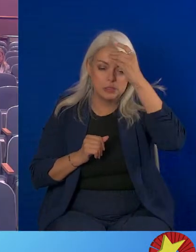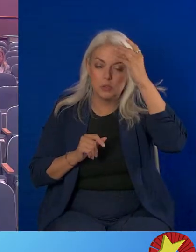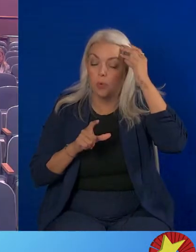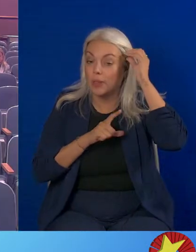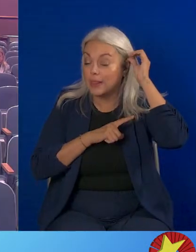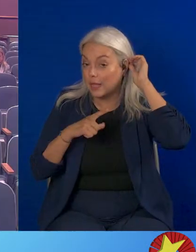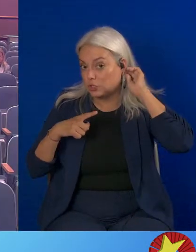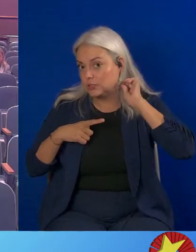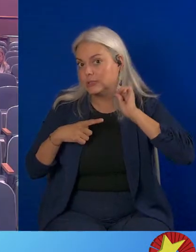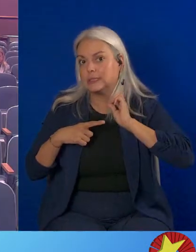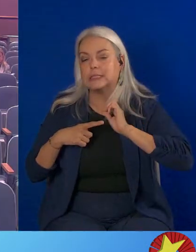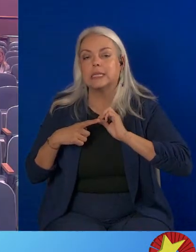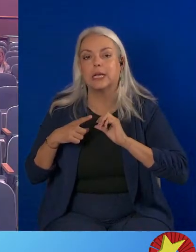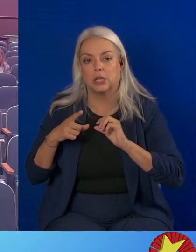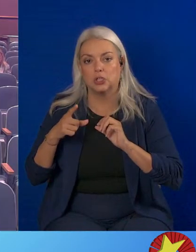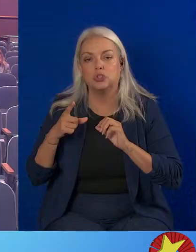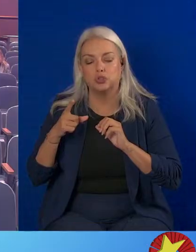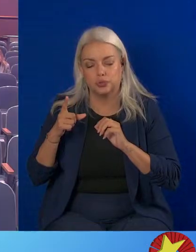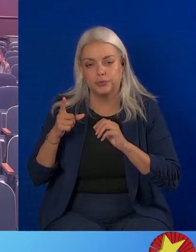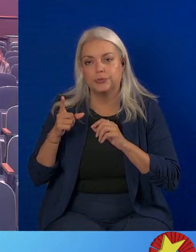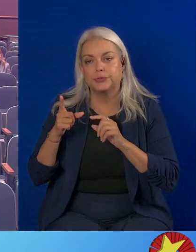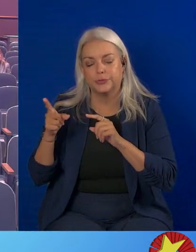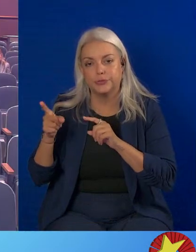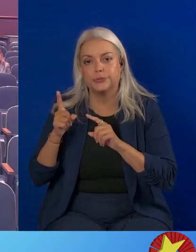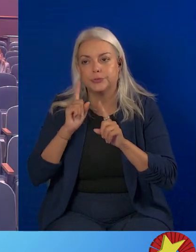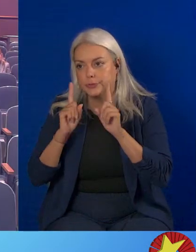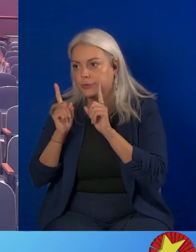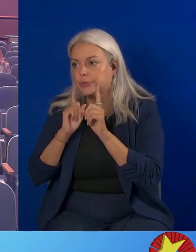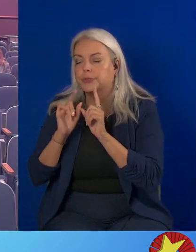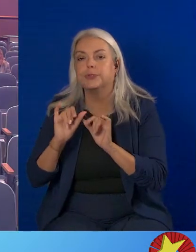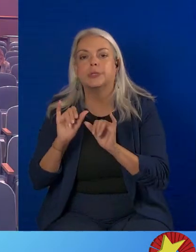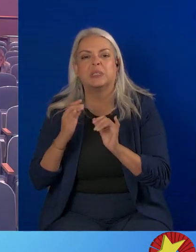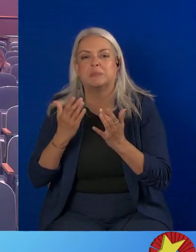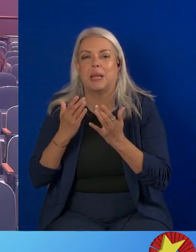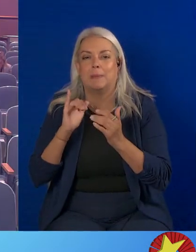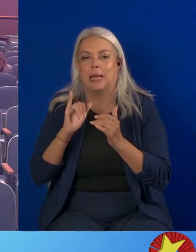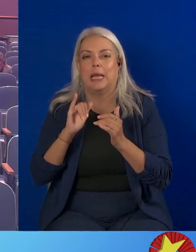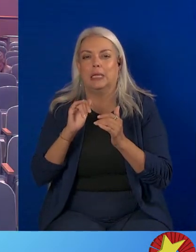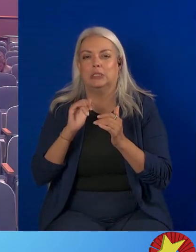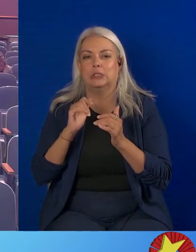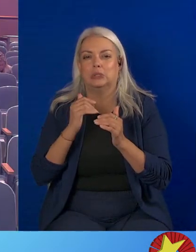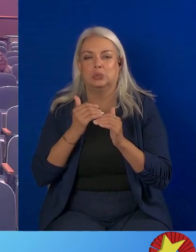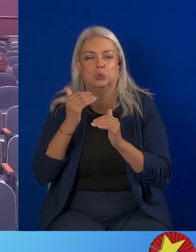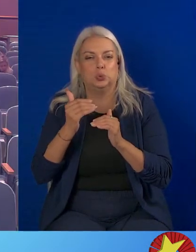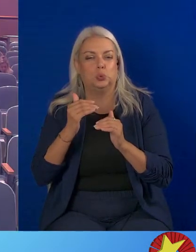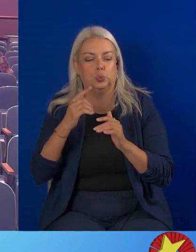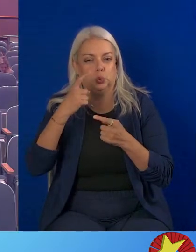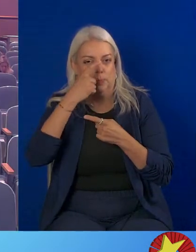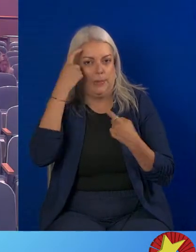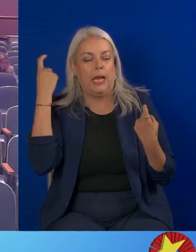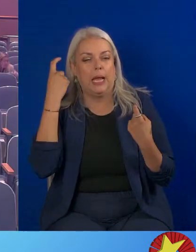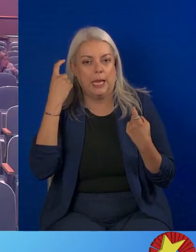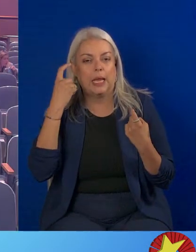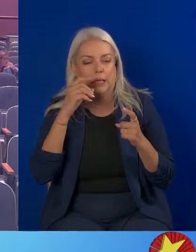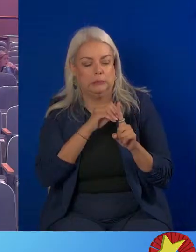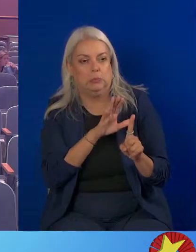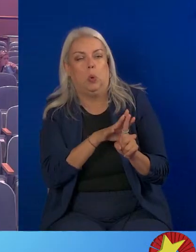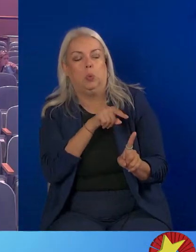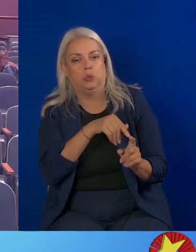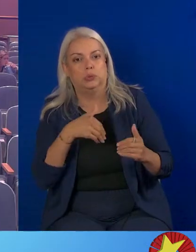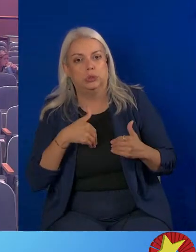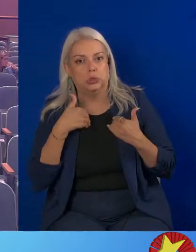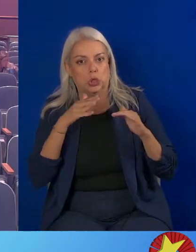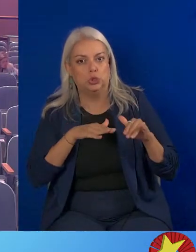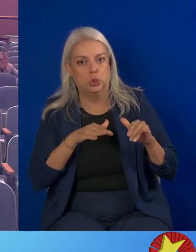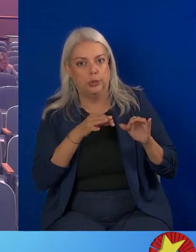legislators were receiving responses that perhaps it was a little bit too traumatic for very young children.